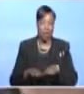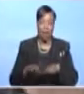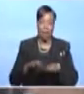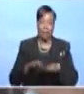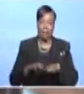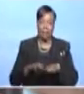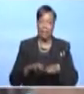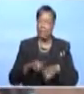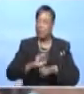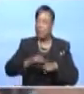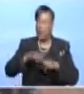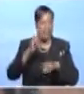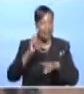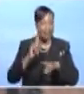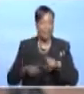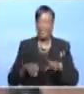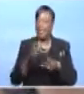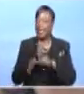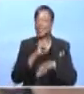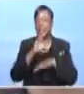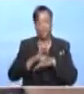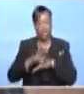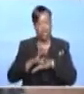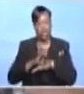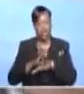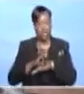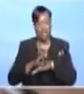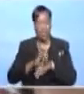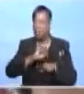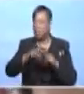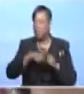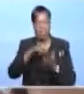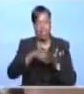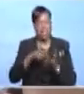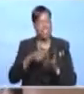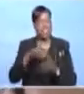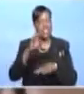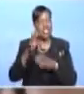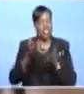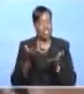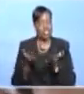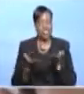get up to go to church. So this service today is a blessing to me.